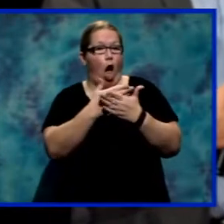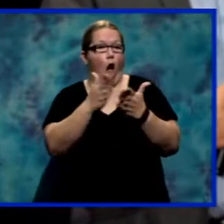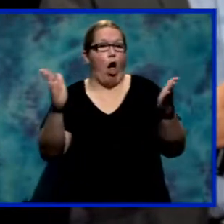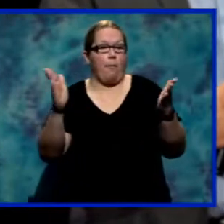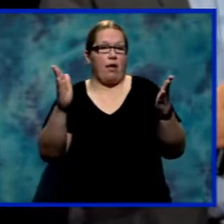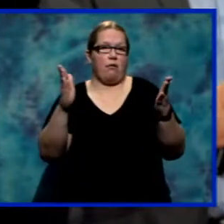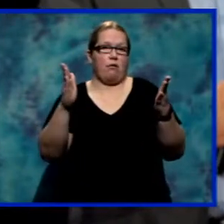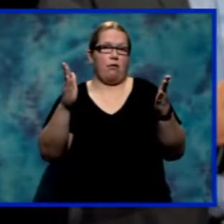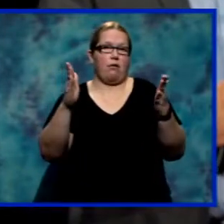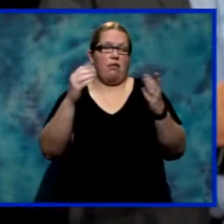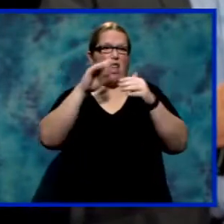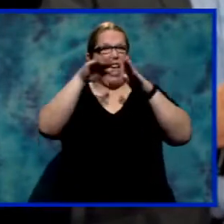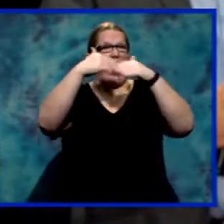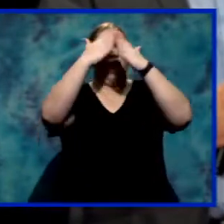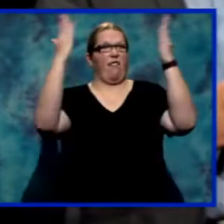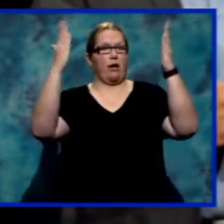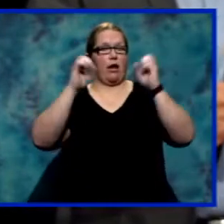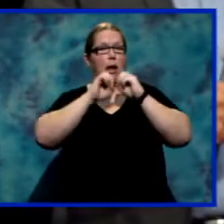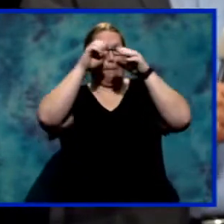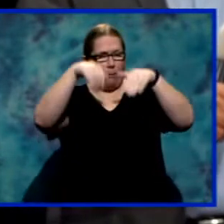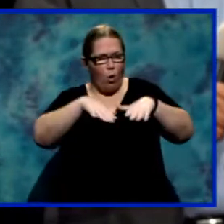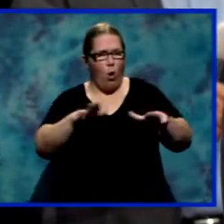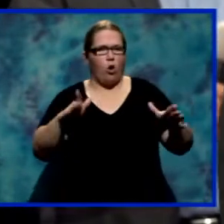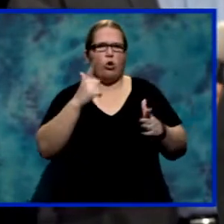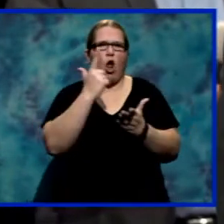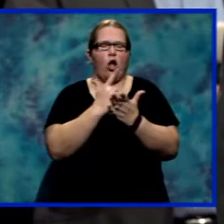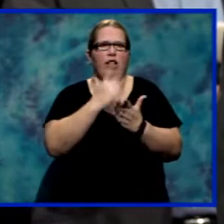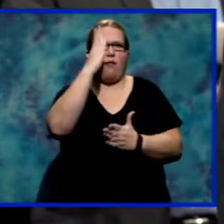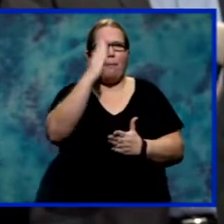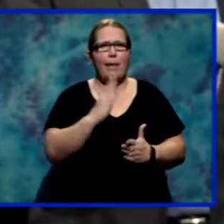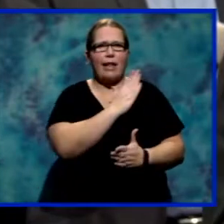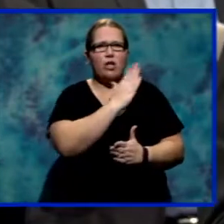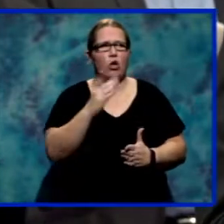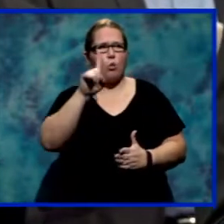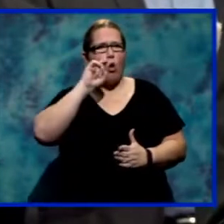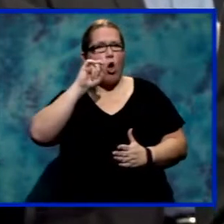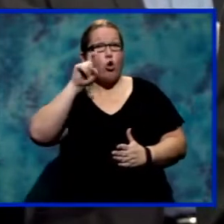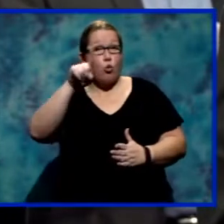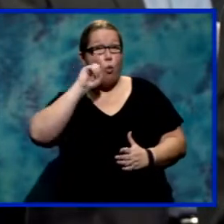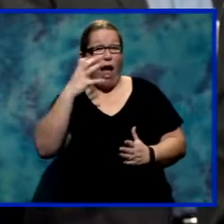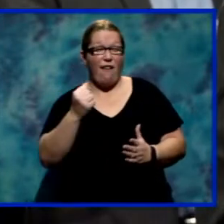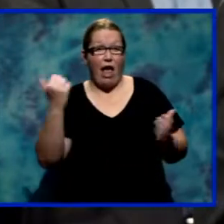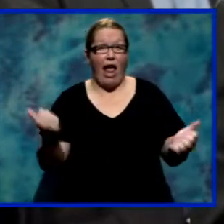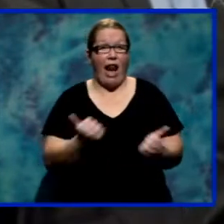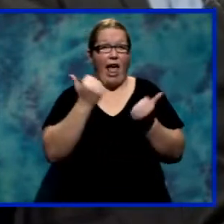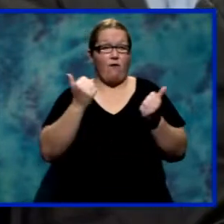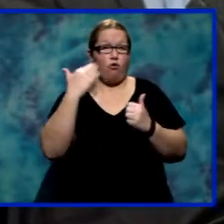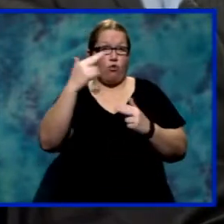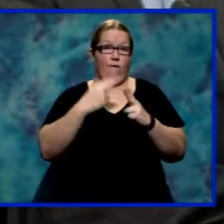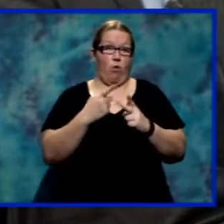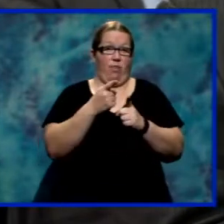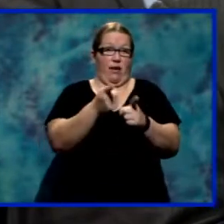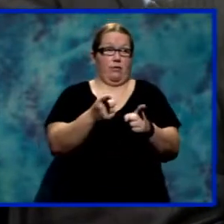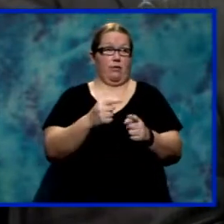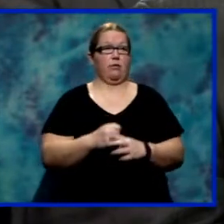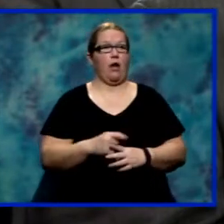heaven and pour out so much blessing that you will not have enough room for it. I will